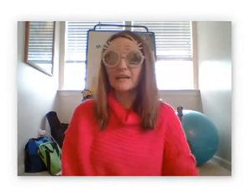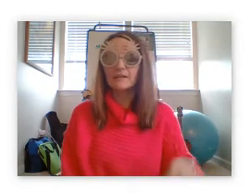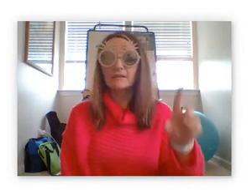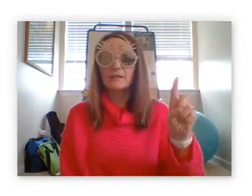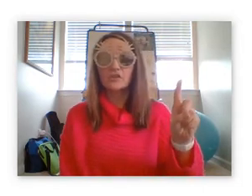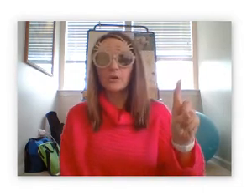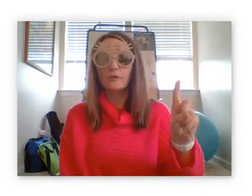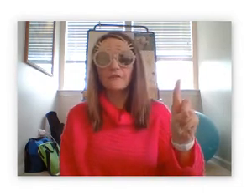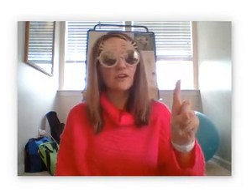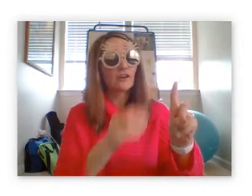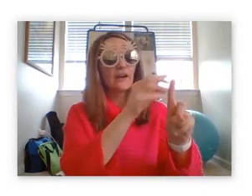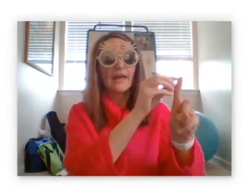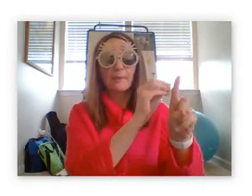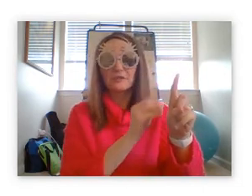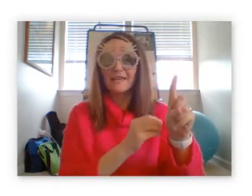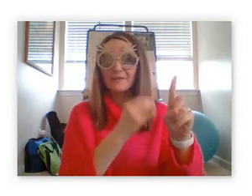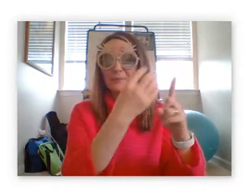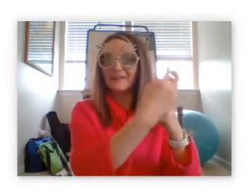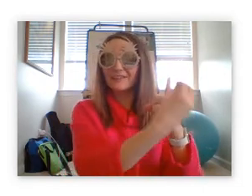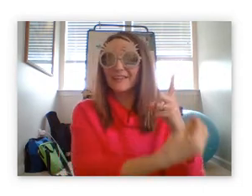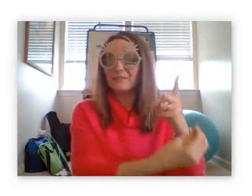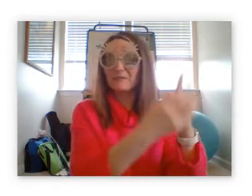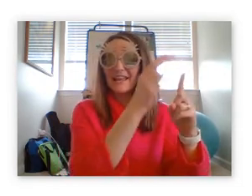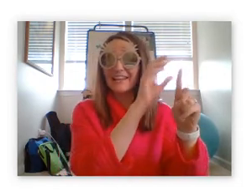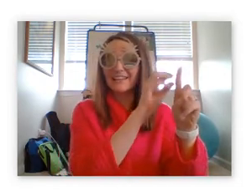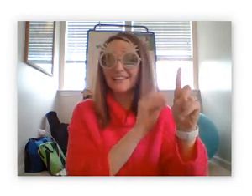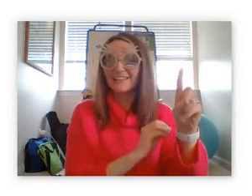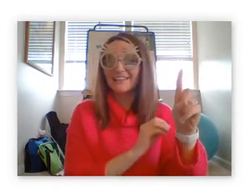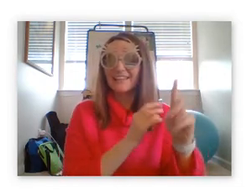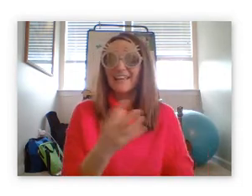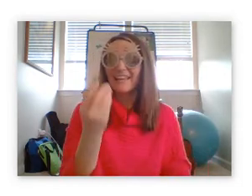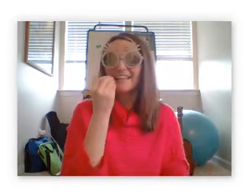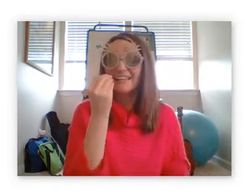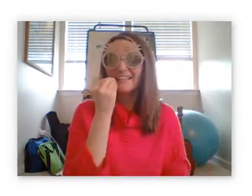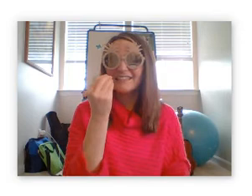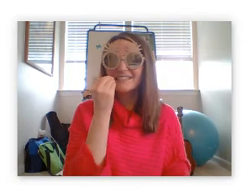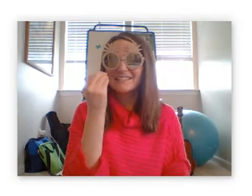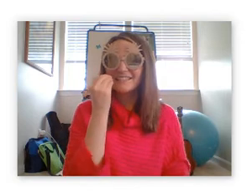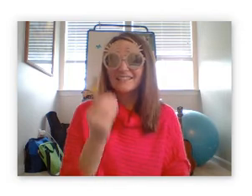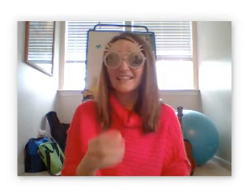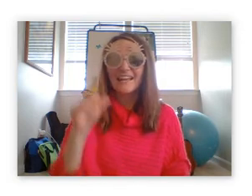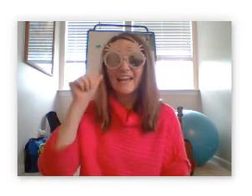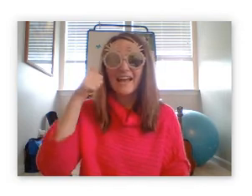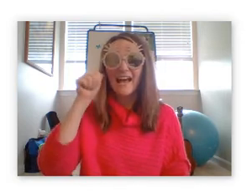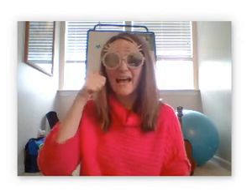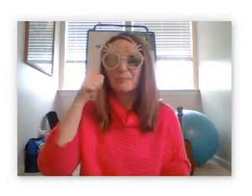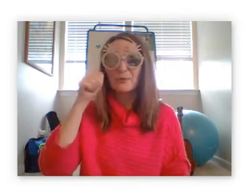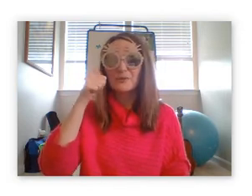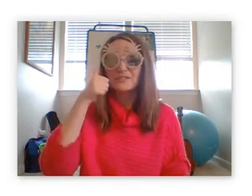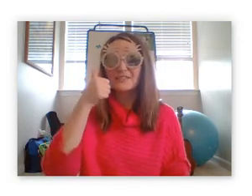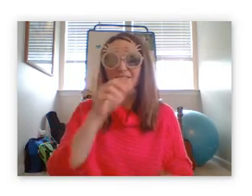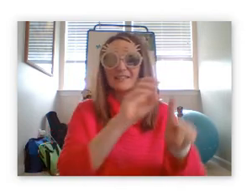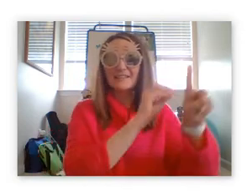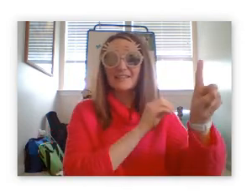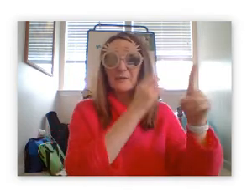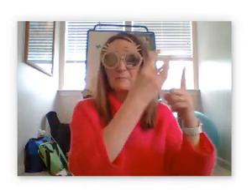Banana. Show a finger and pretend to peel it like a banana. Eat.